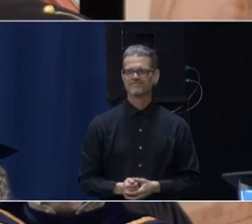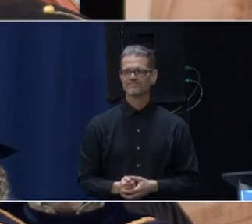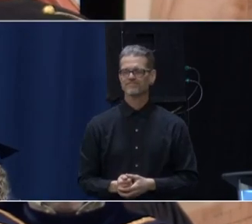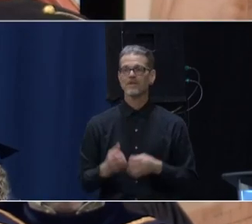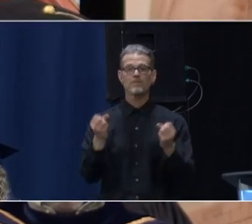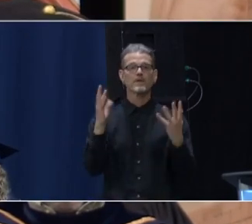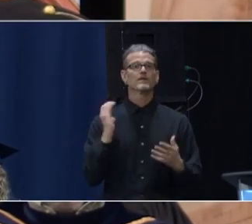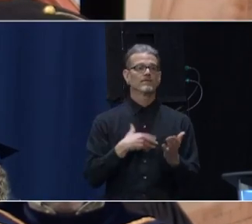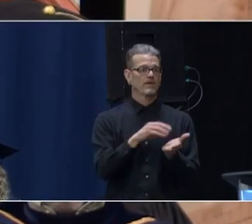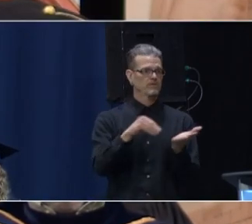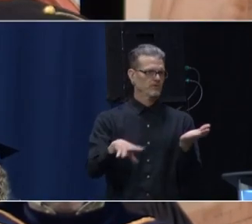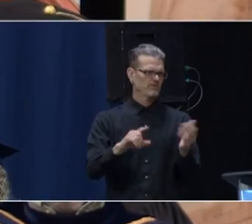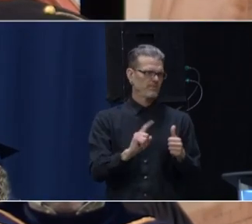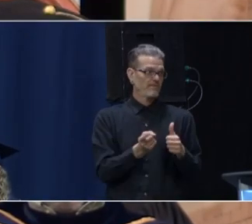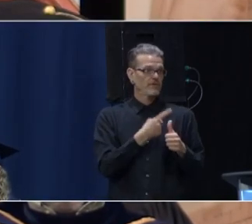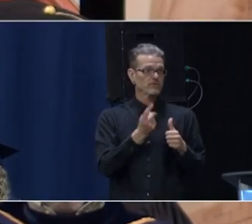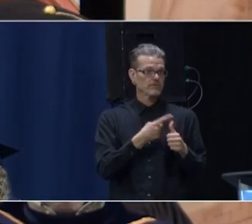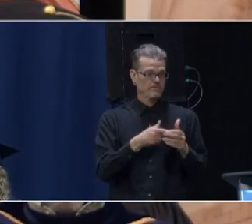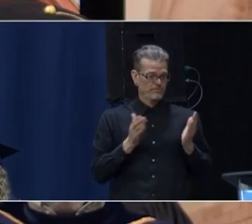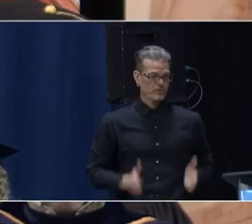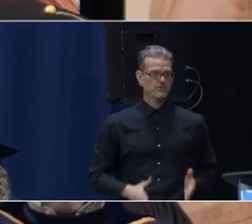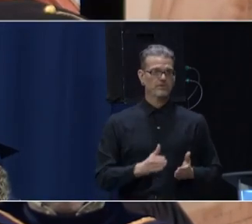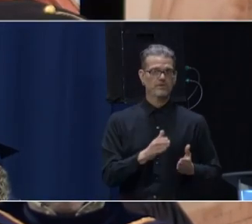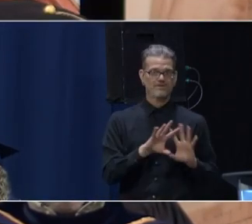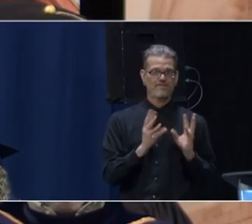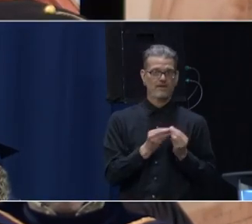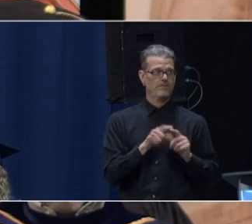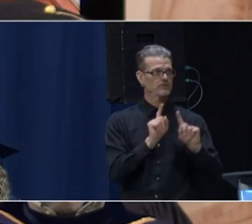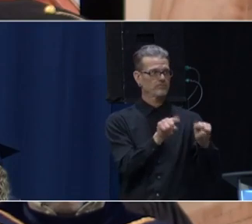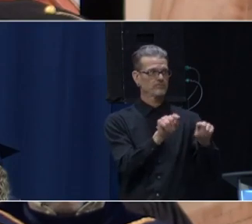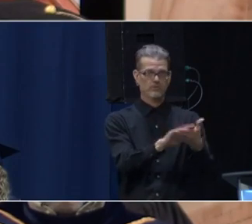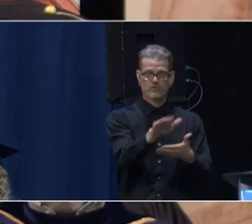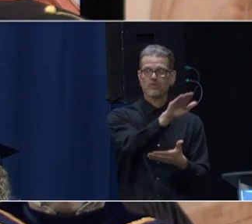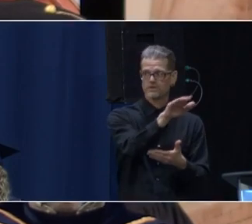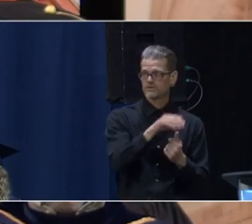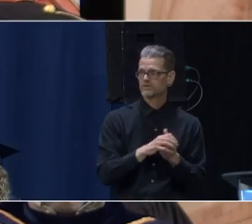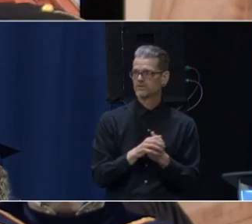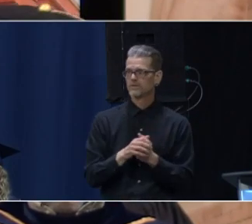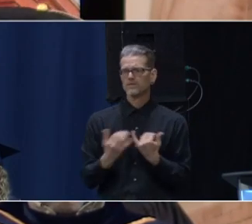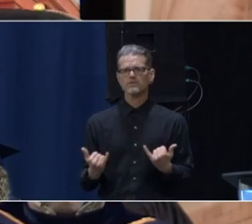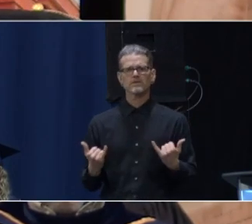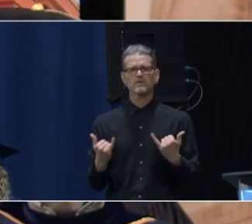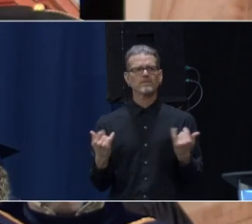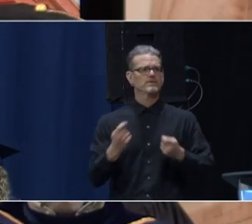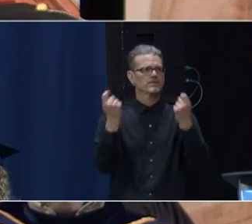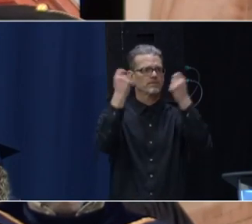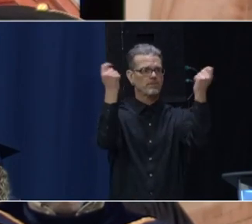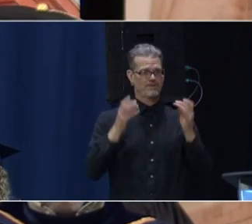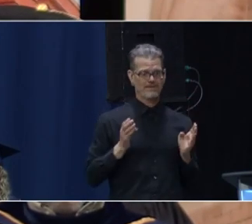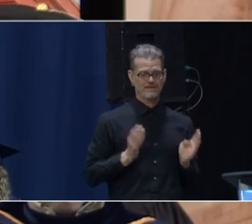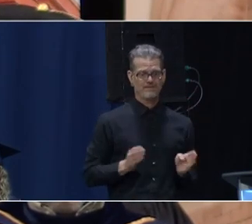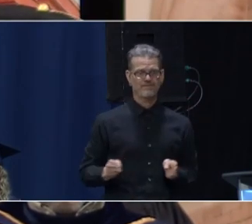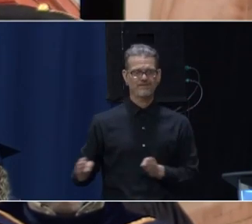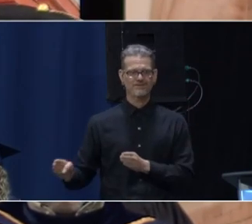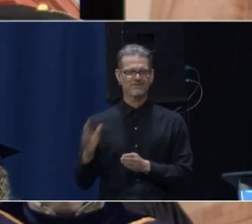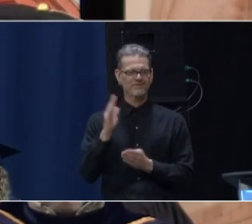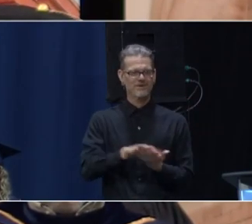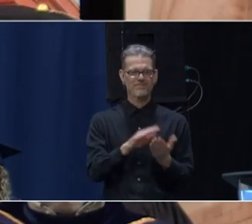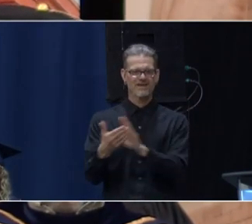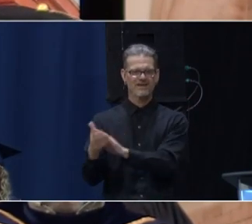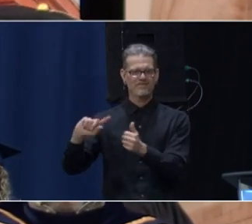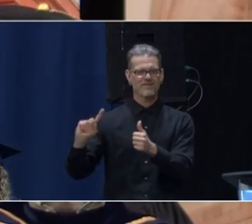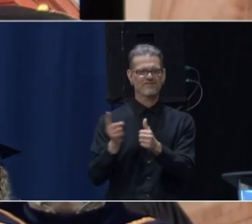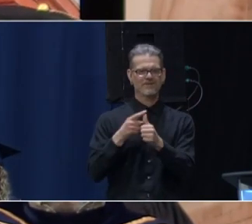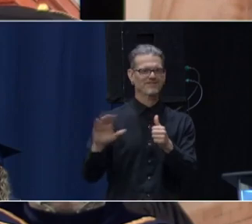students being the first in their family to attend college, today is about celebrating the individuals who will soon become the first in